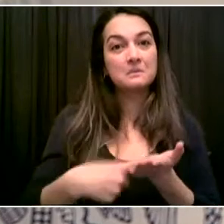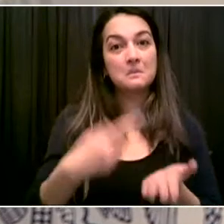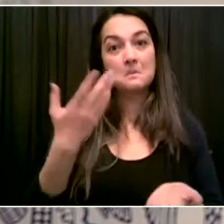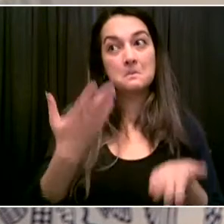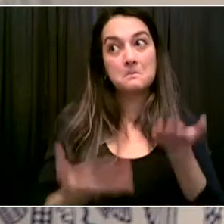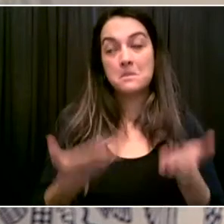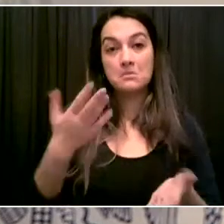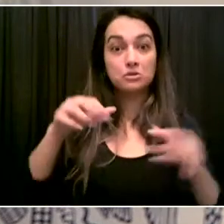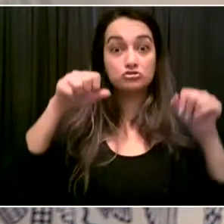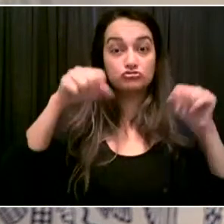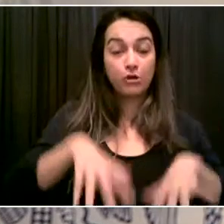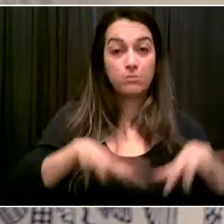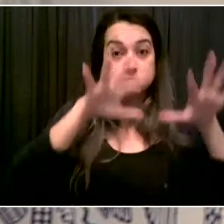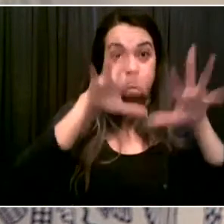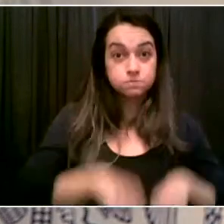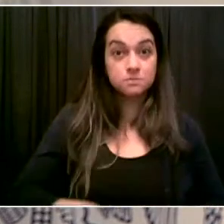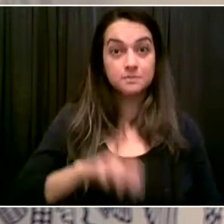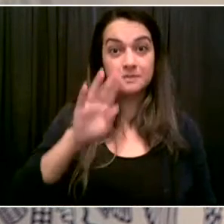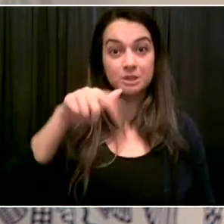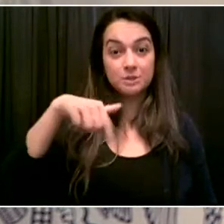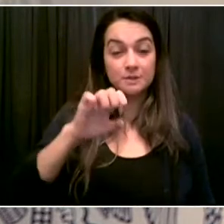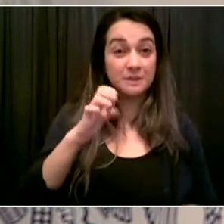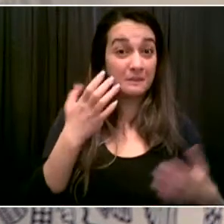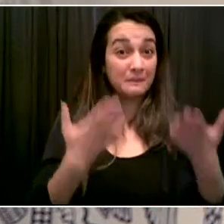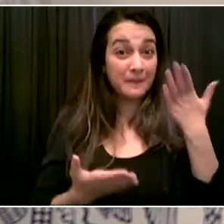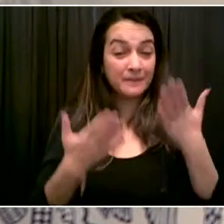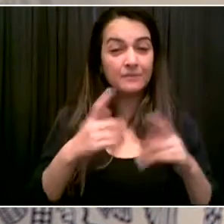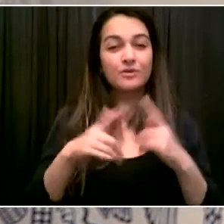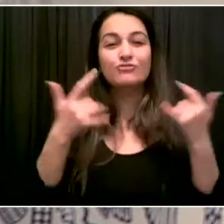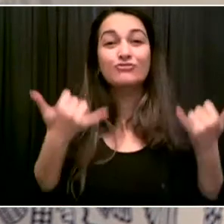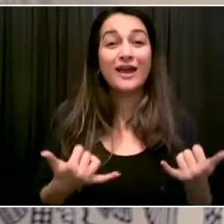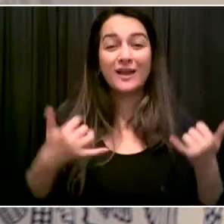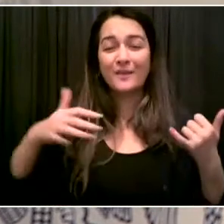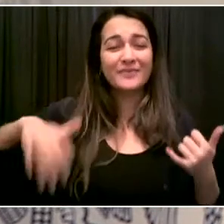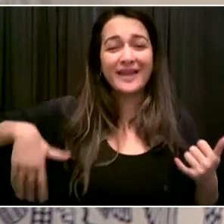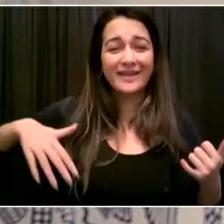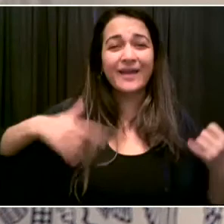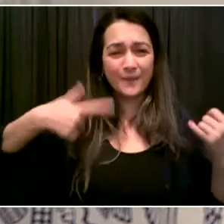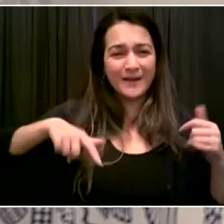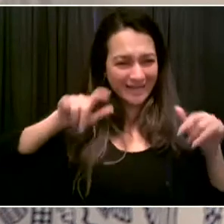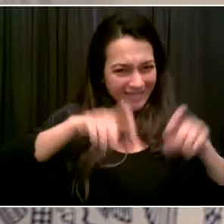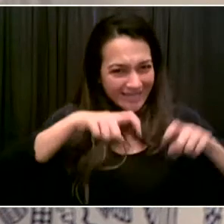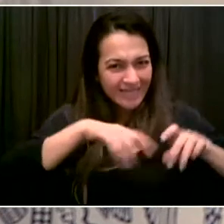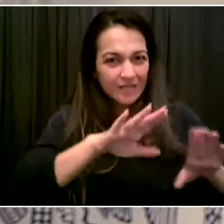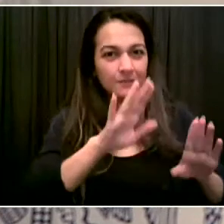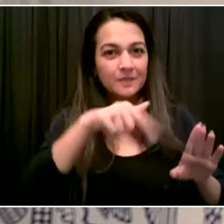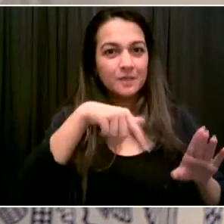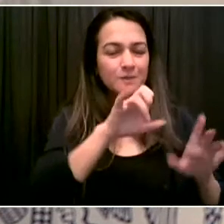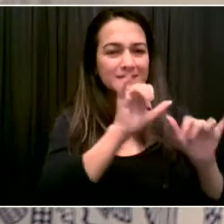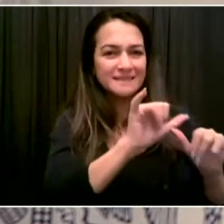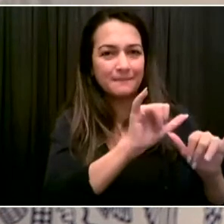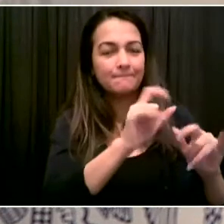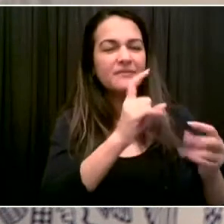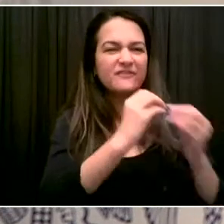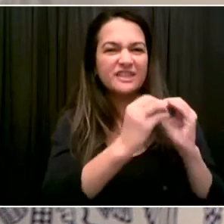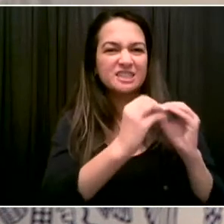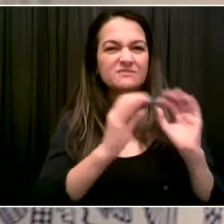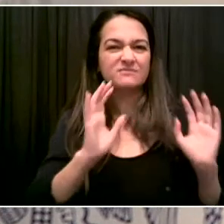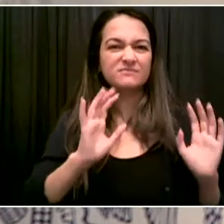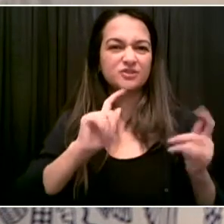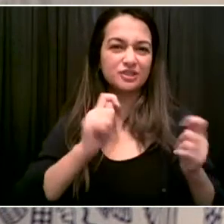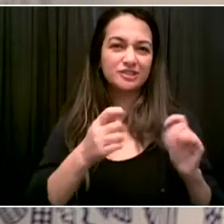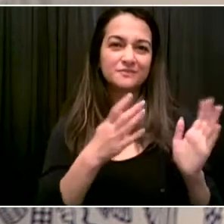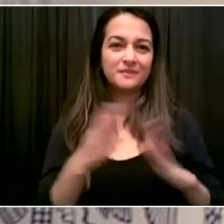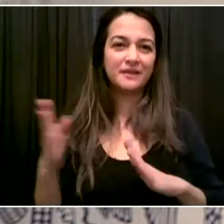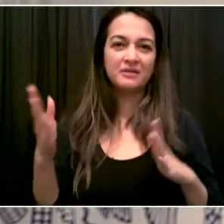new ways to move things around, greener ways to move things around, so we can get to the day where we're having an honest